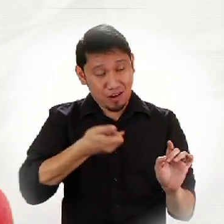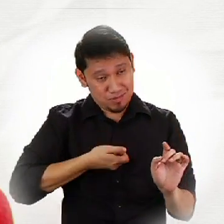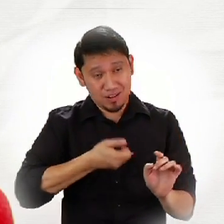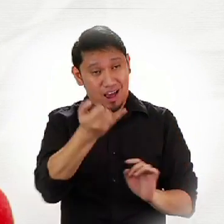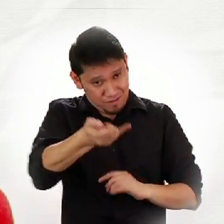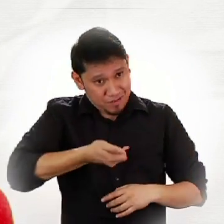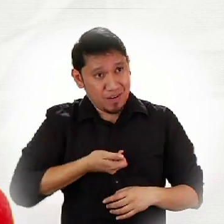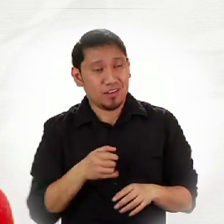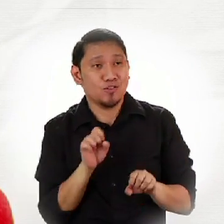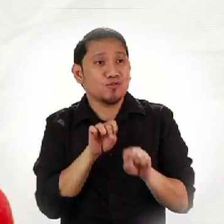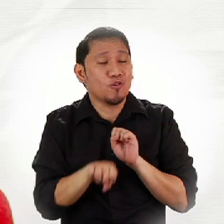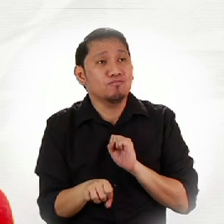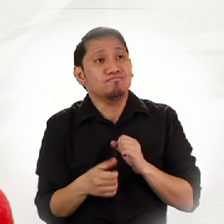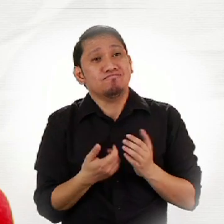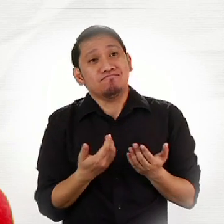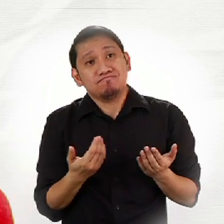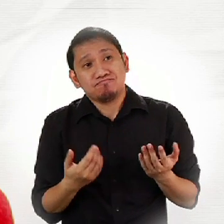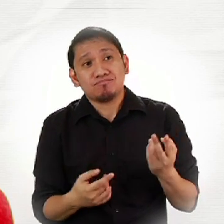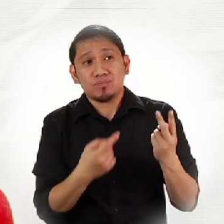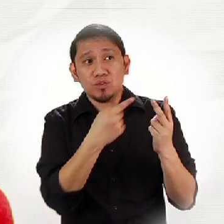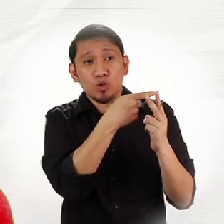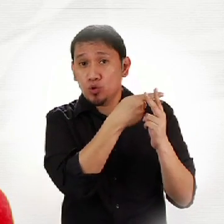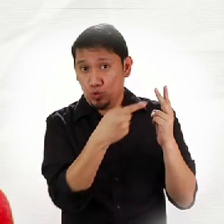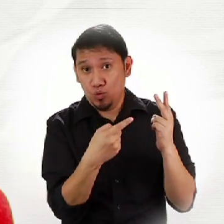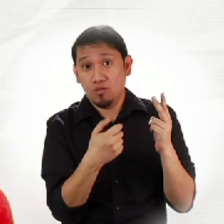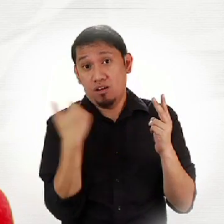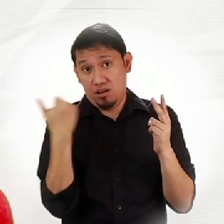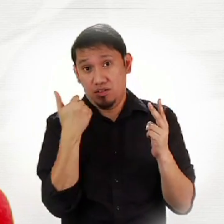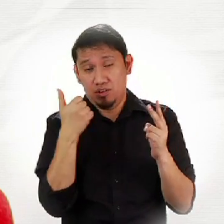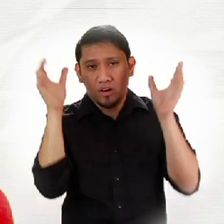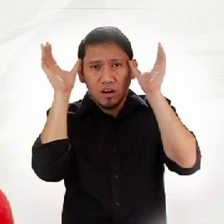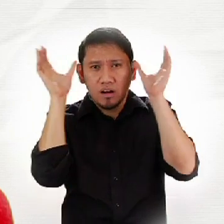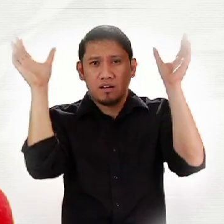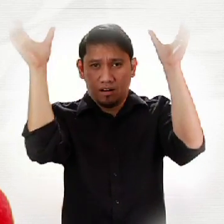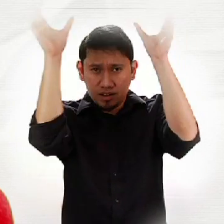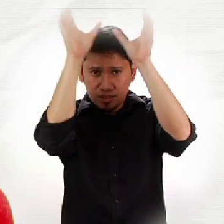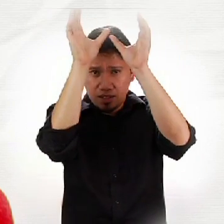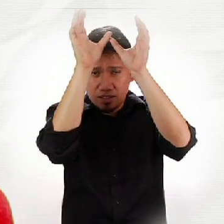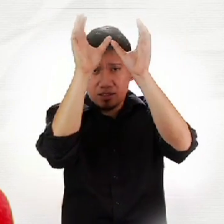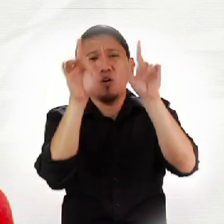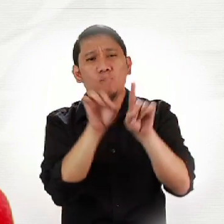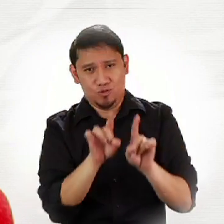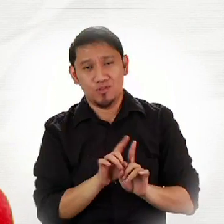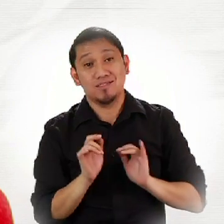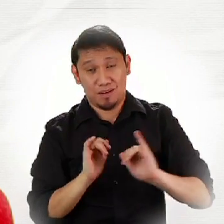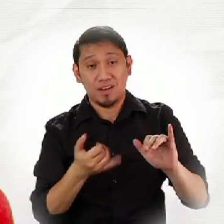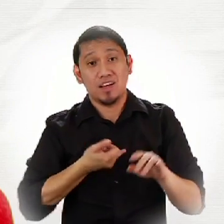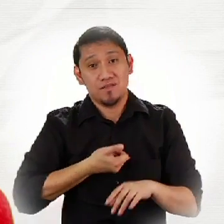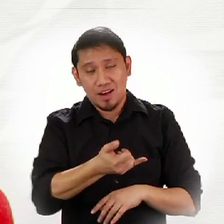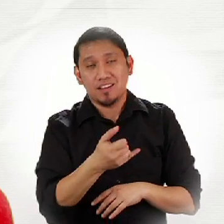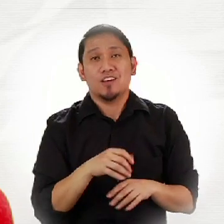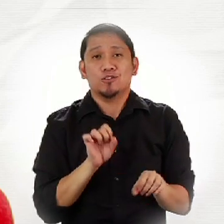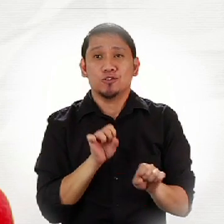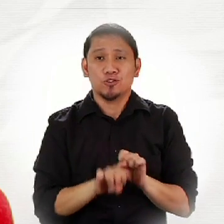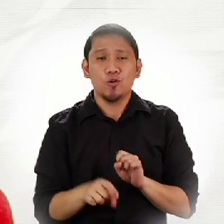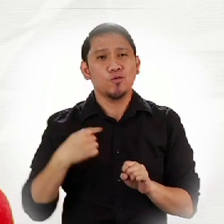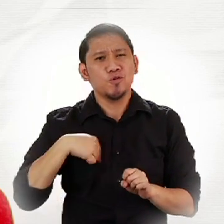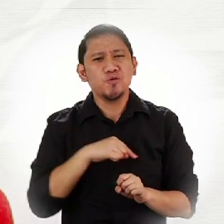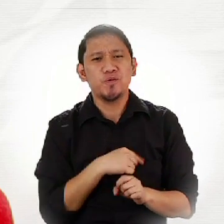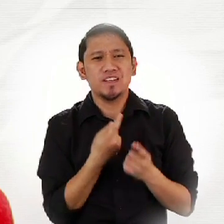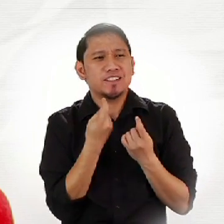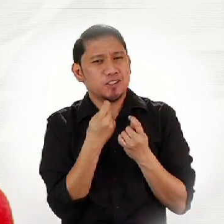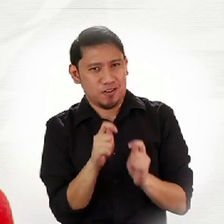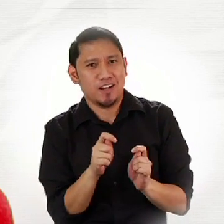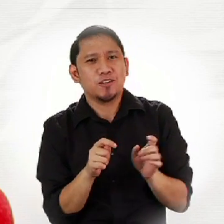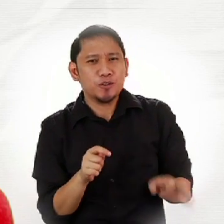But it was an invitation, and it consoled me that 2 other cardinals had been invited.